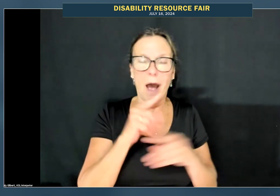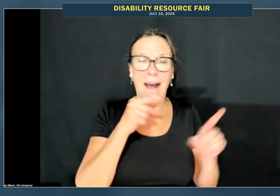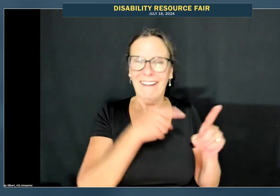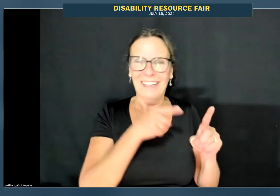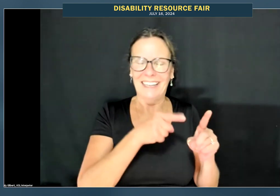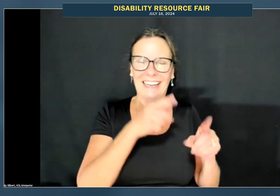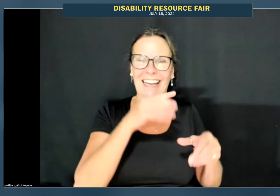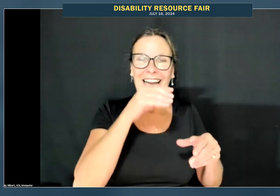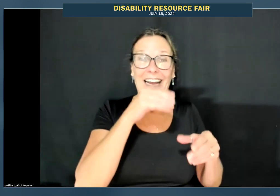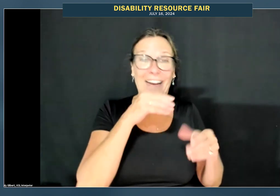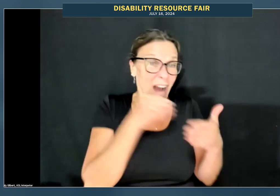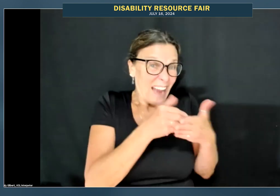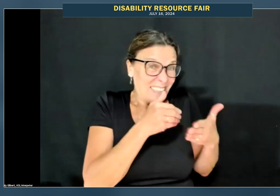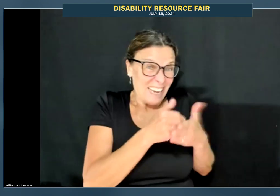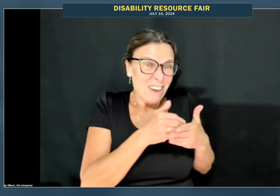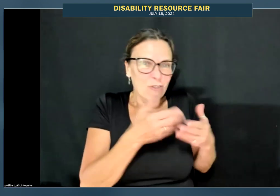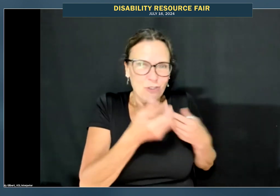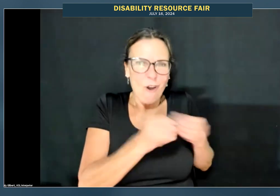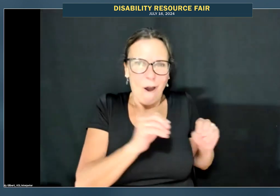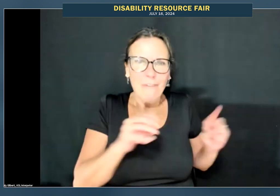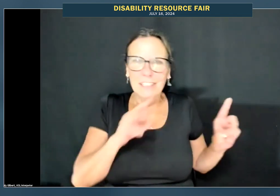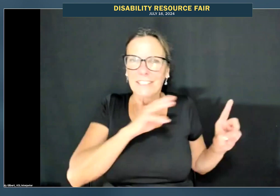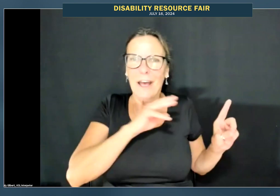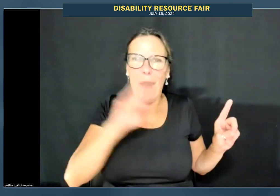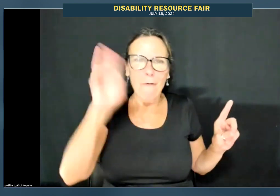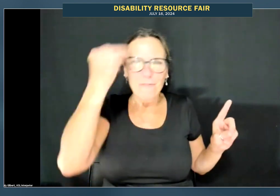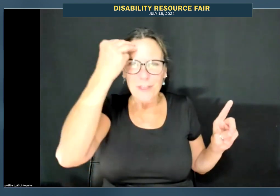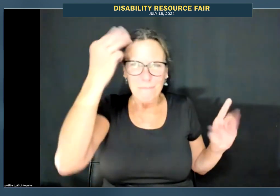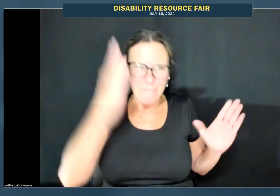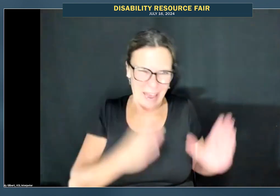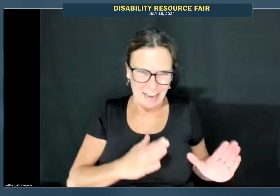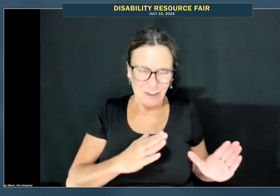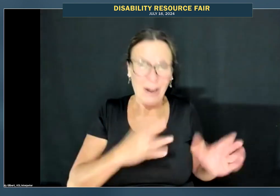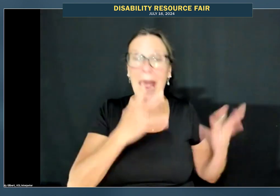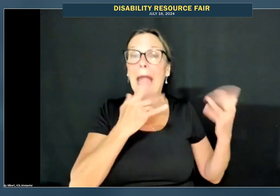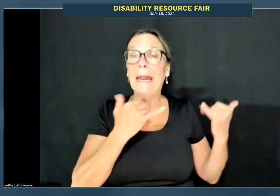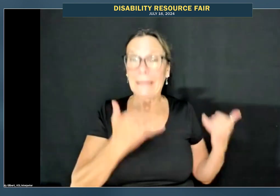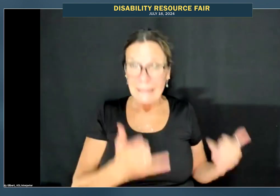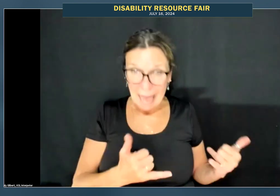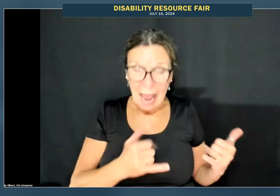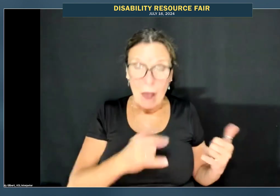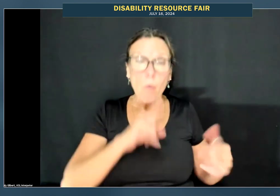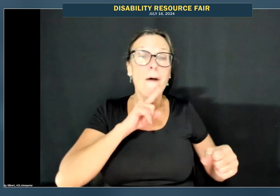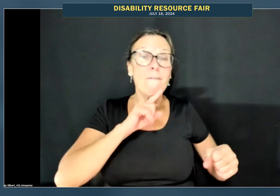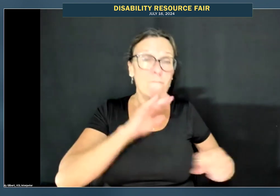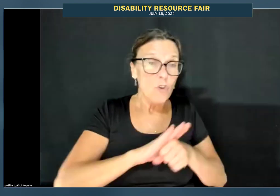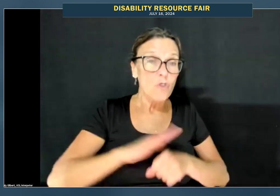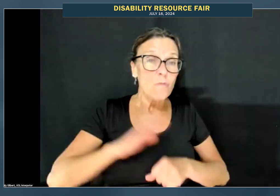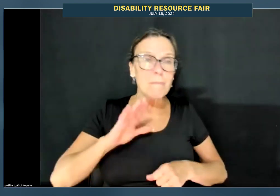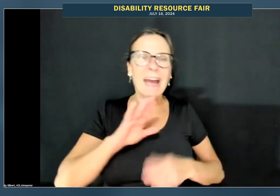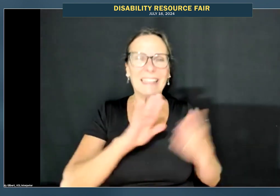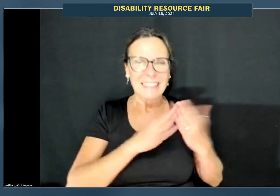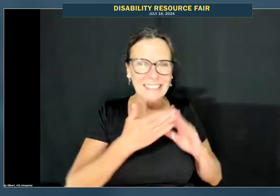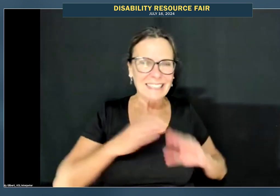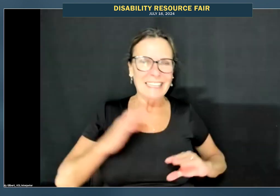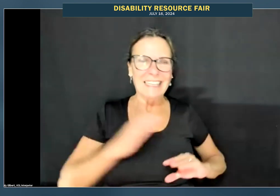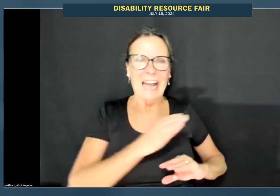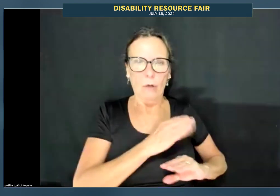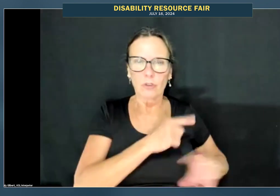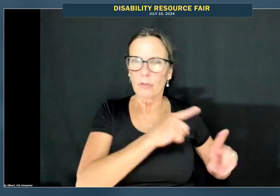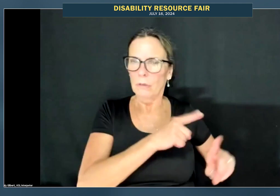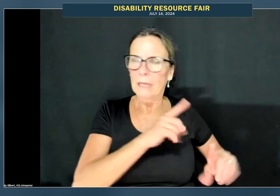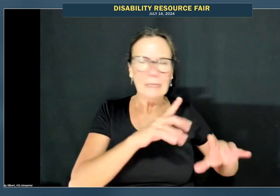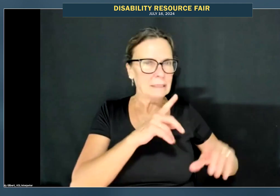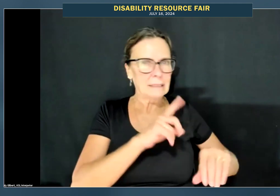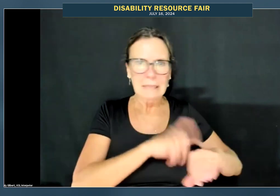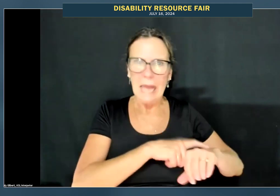office of the mayor, an important point. And now affirmed by the City Council that it is time to take a real